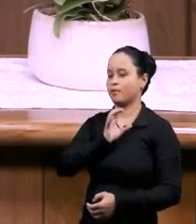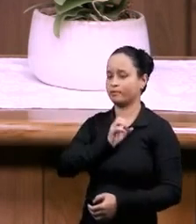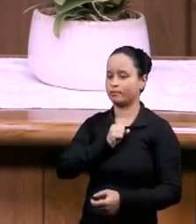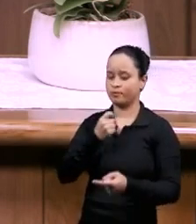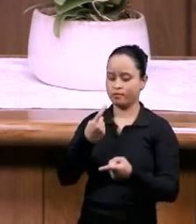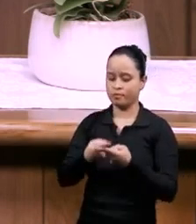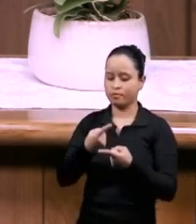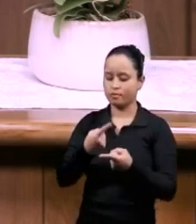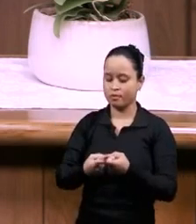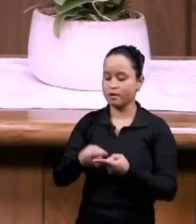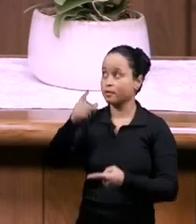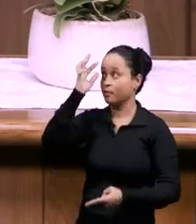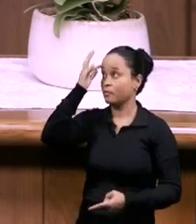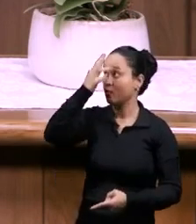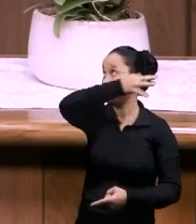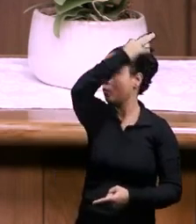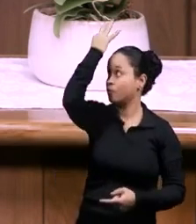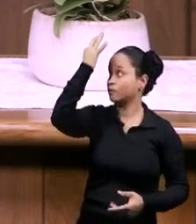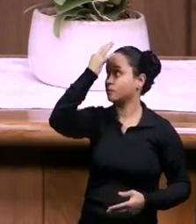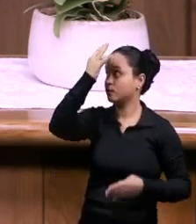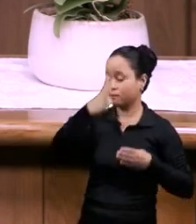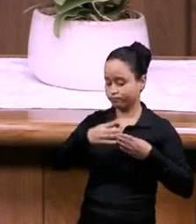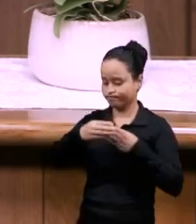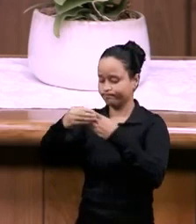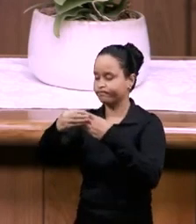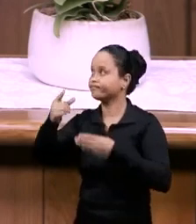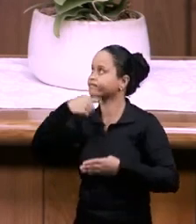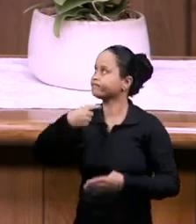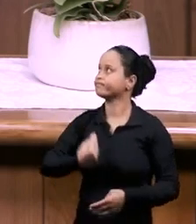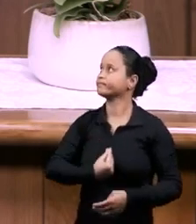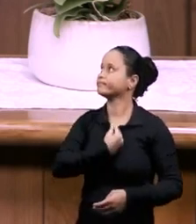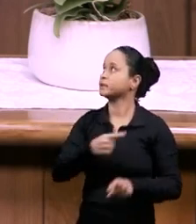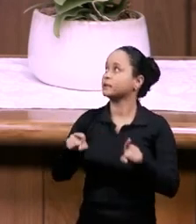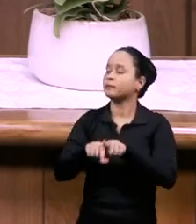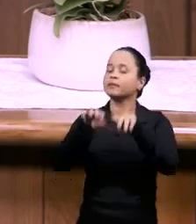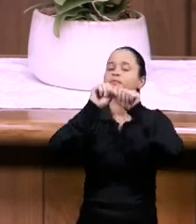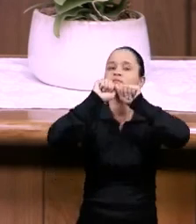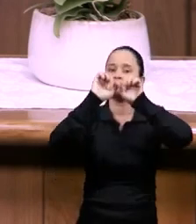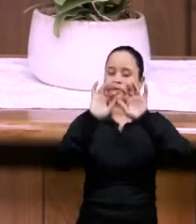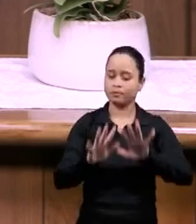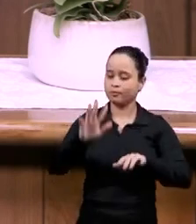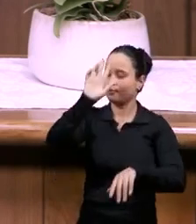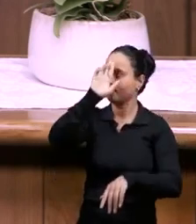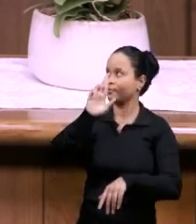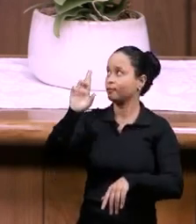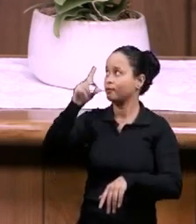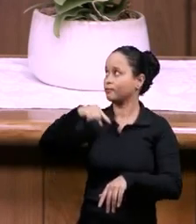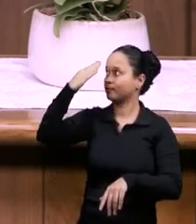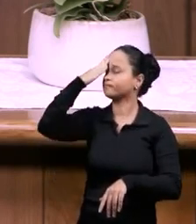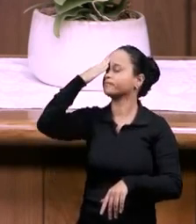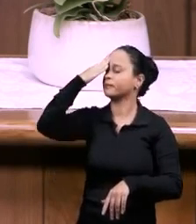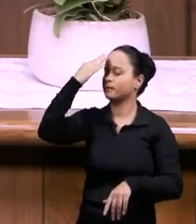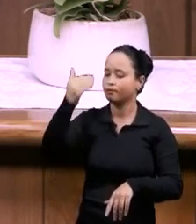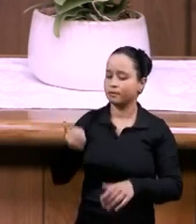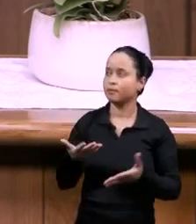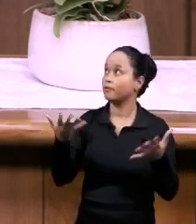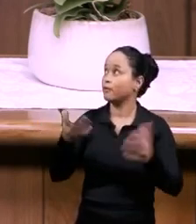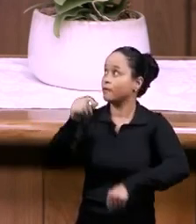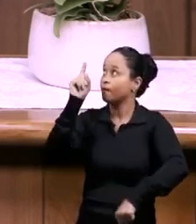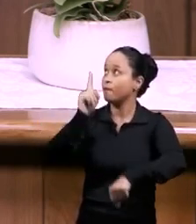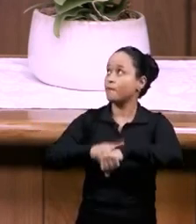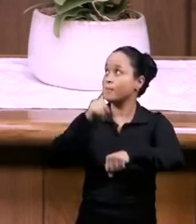direction of your Holy Spirit upon our lives. For the blessing, Lord, in knowing that in this instant,